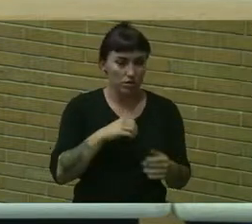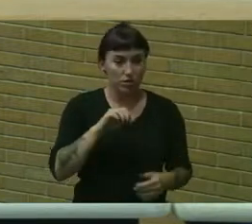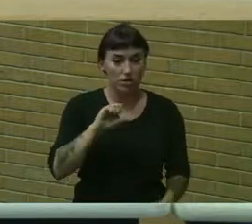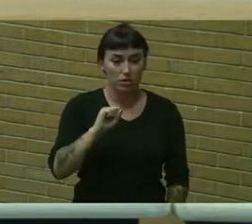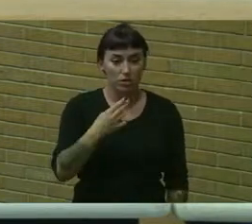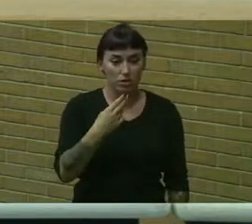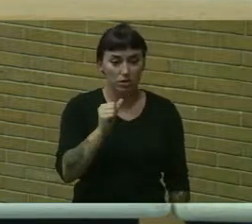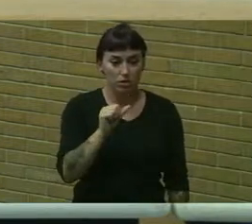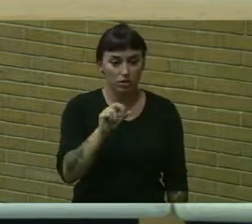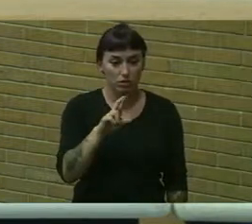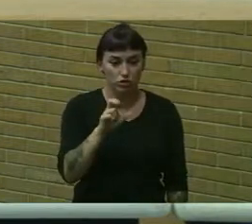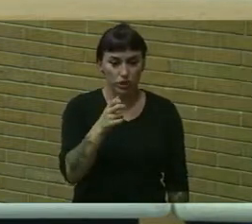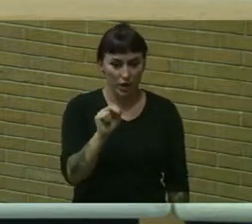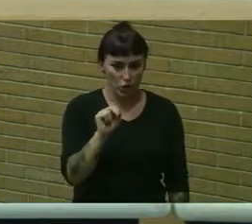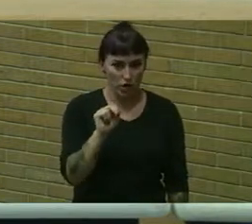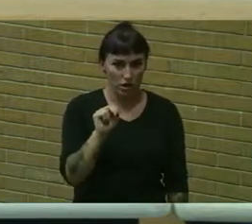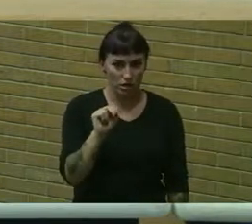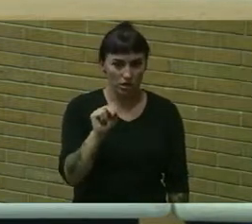Sharon